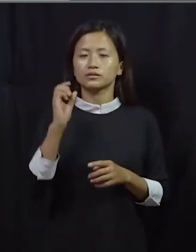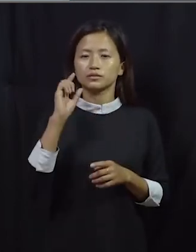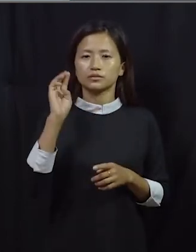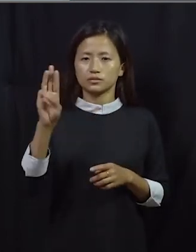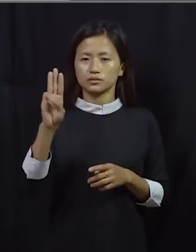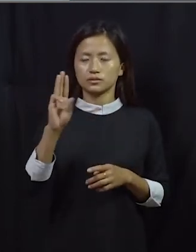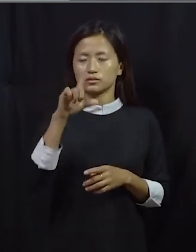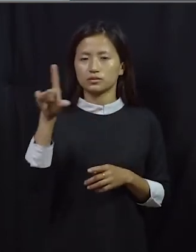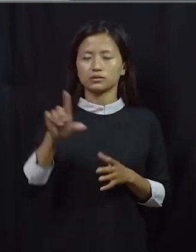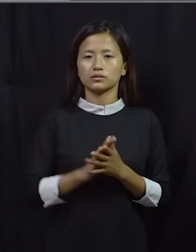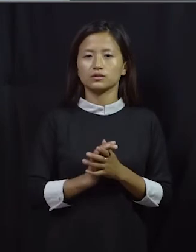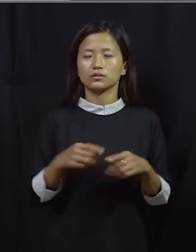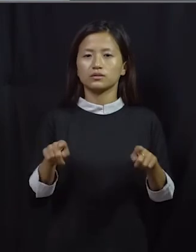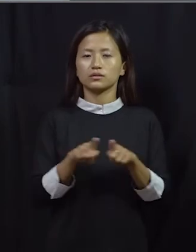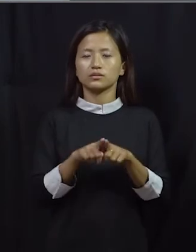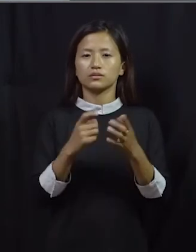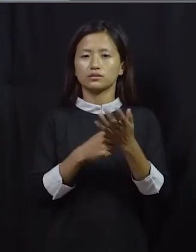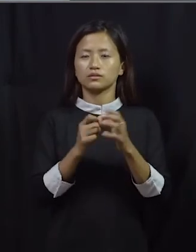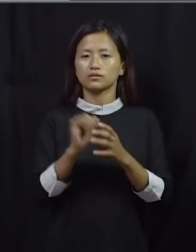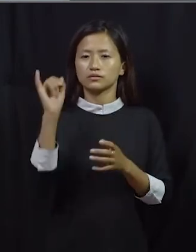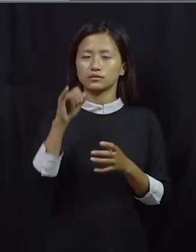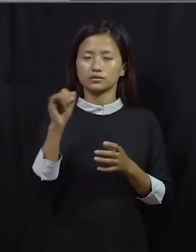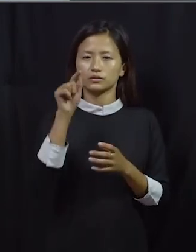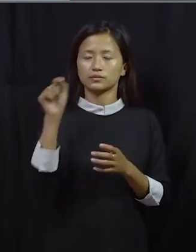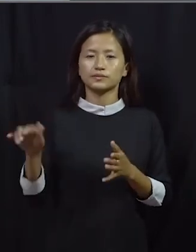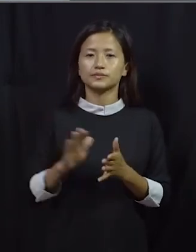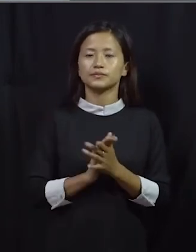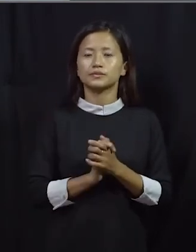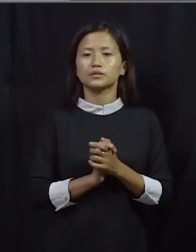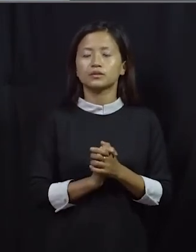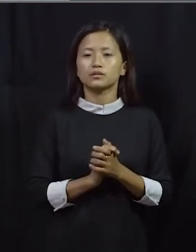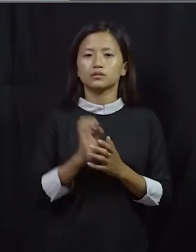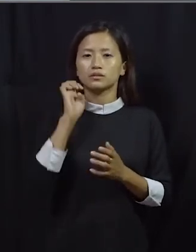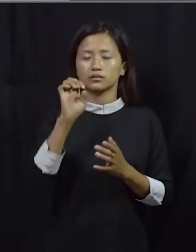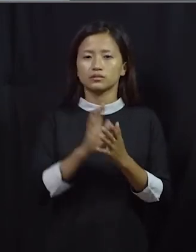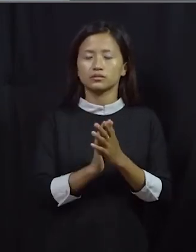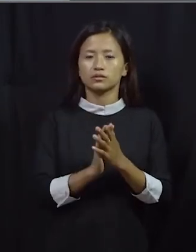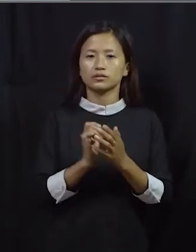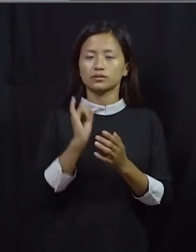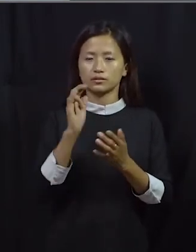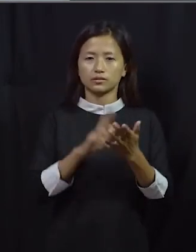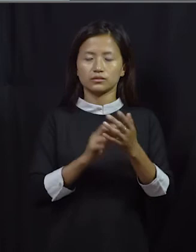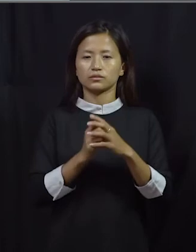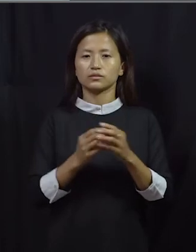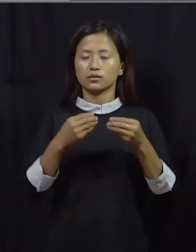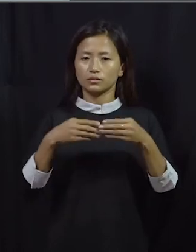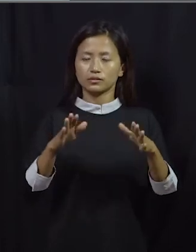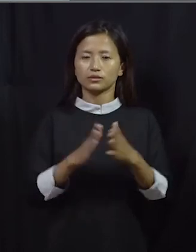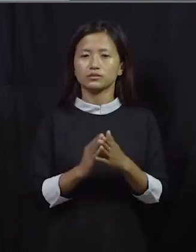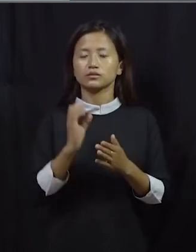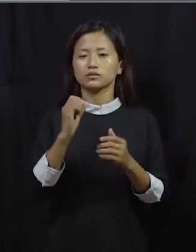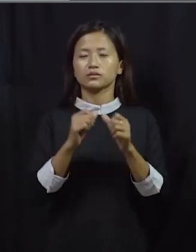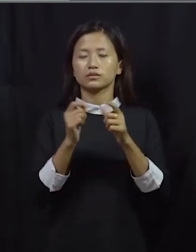lakhs and at the rate of 6%. So, his interest on capital, on opening capital,